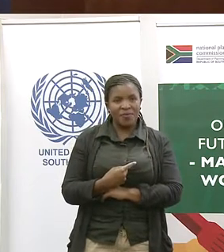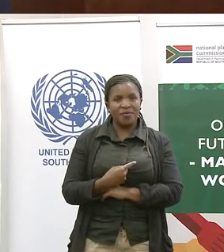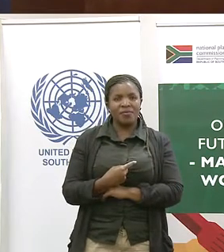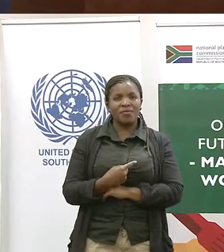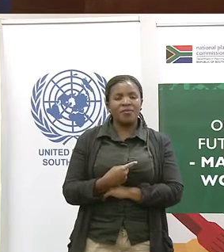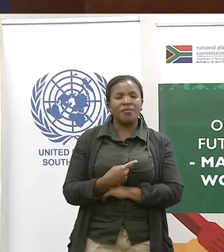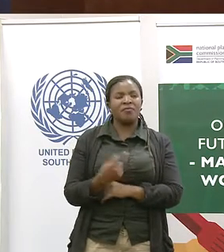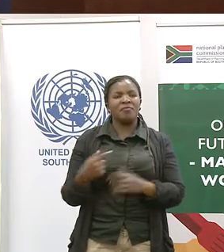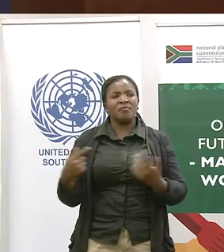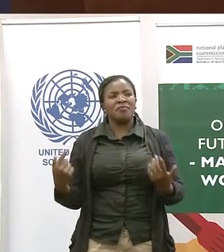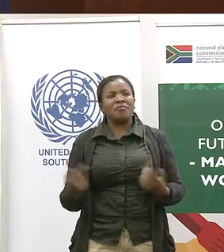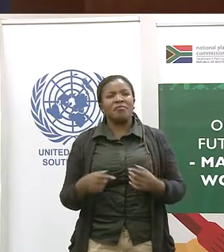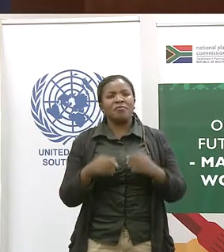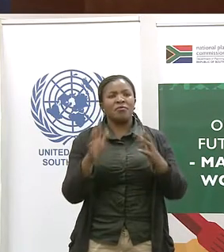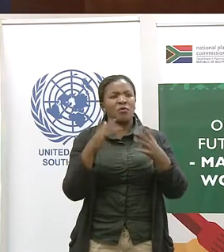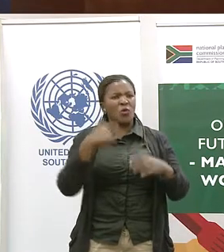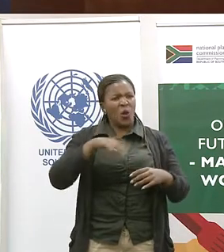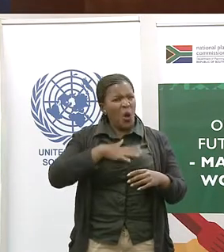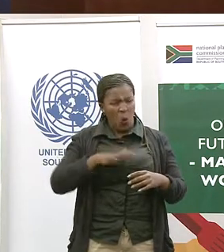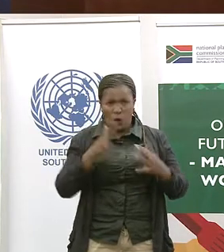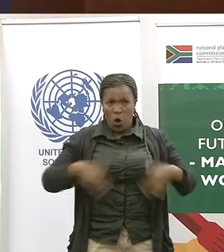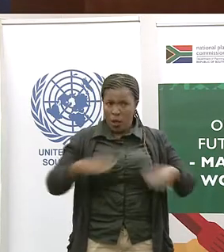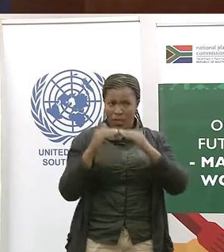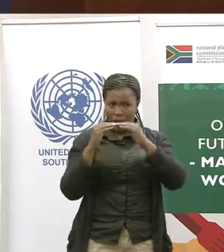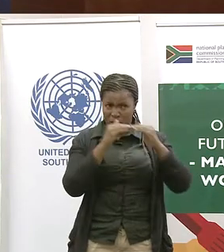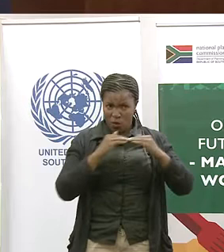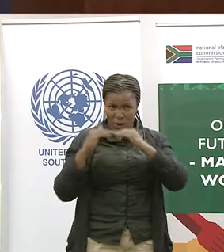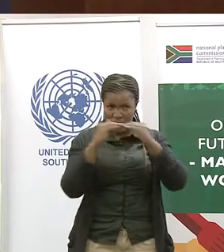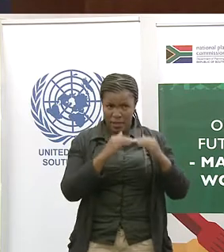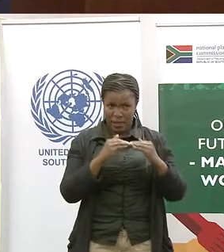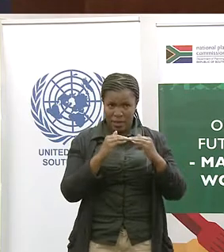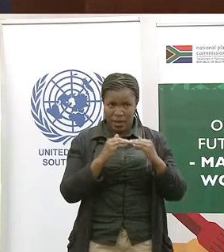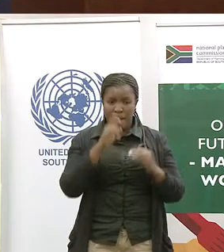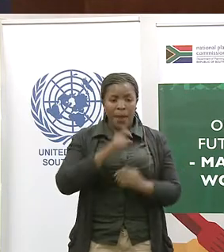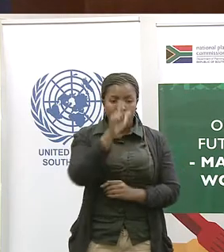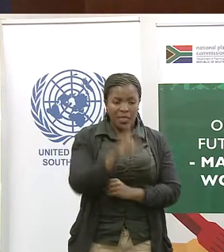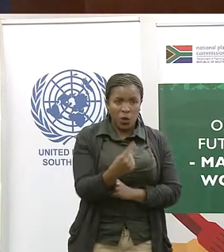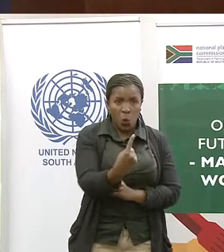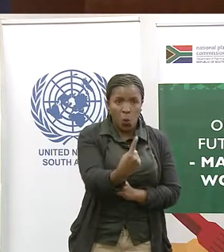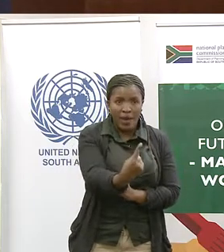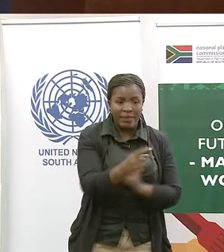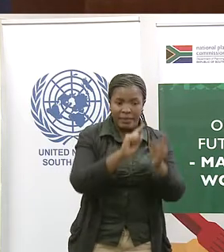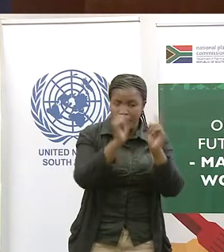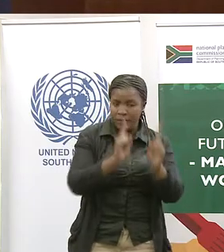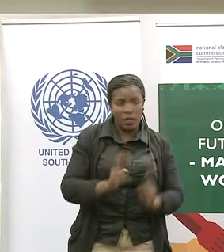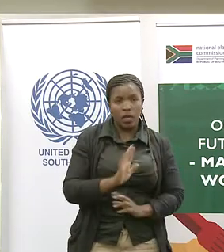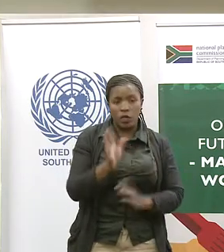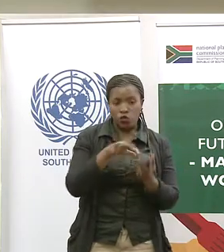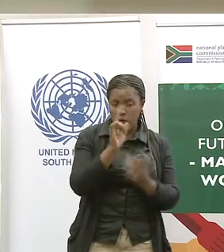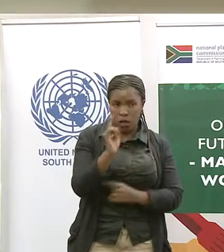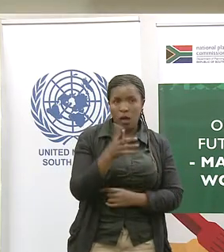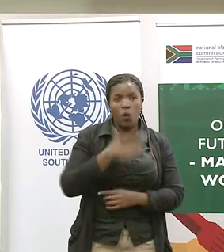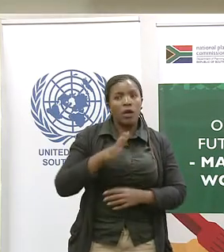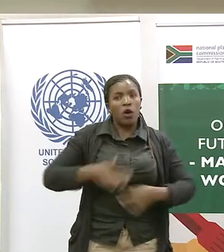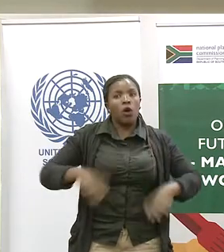In the interest of all of us being equal, I'm not referring to anybody in particular because there's no time.